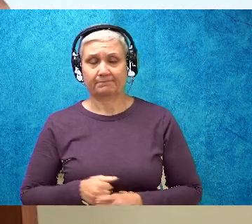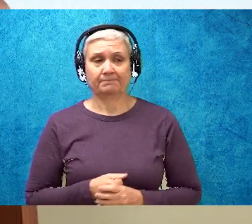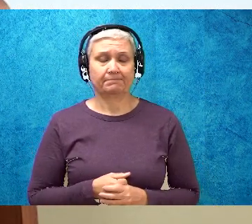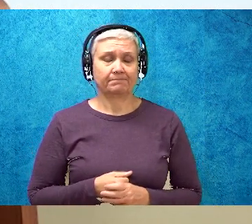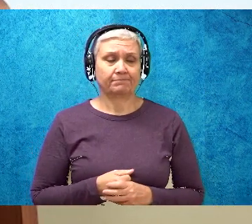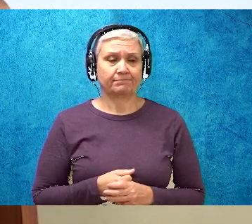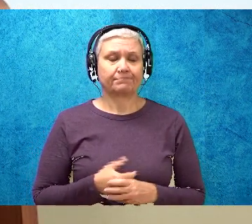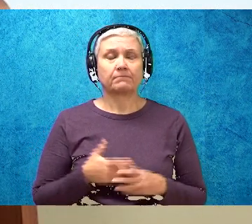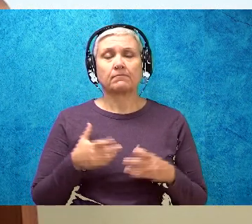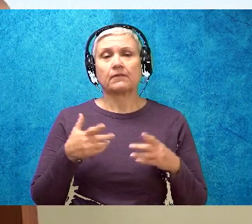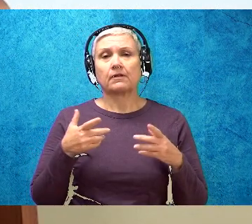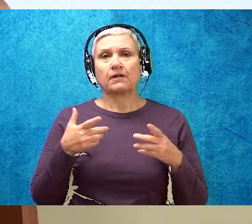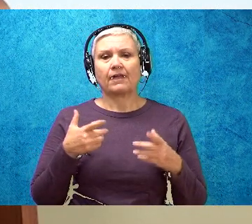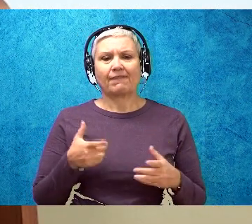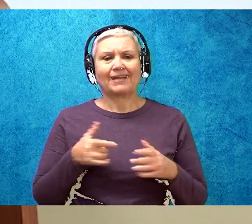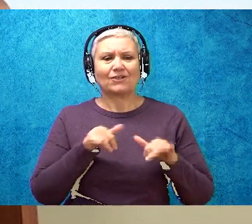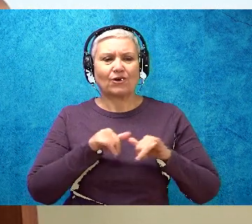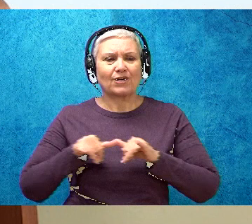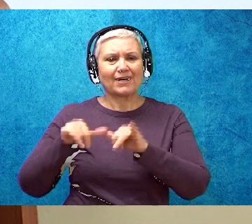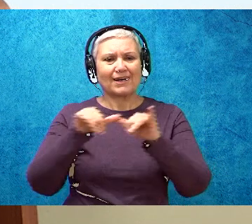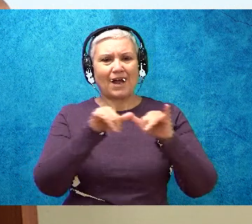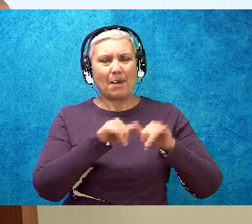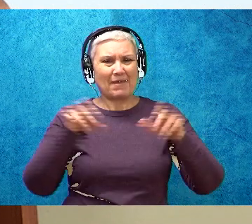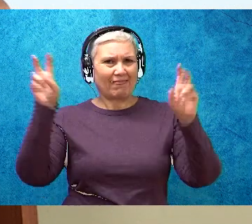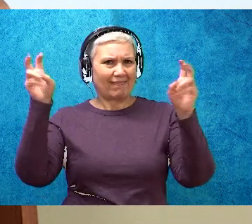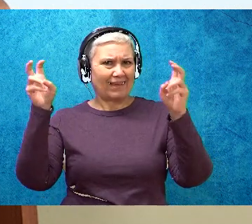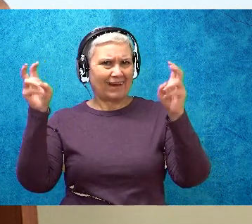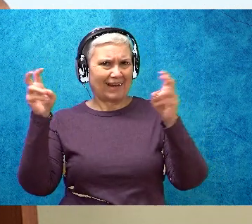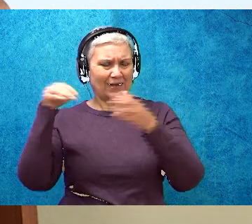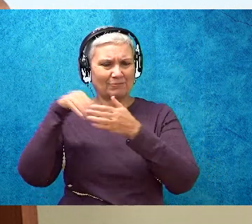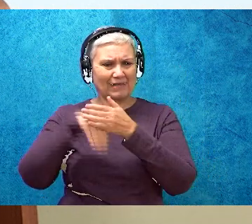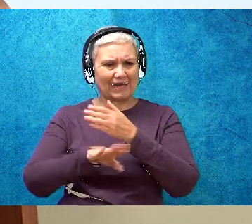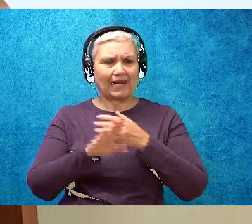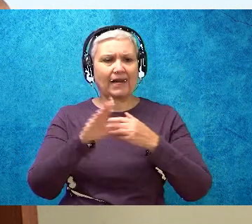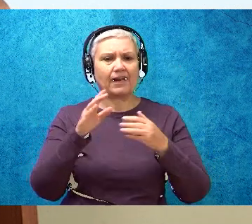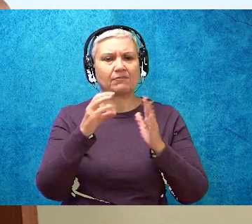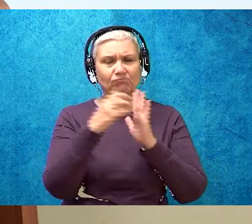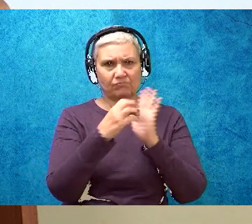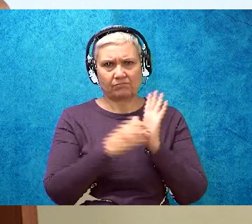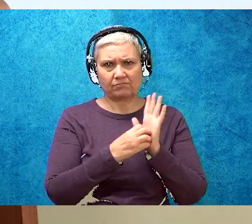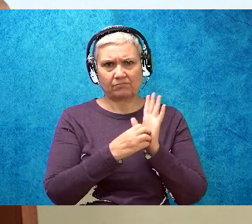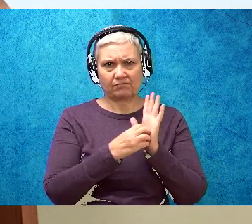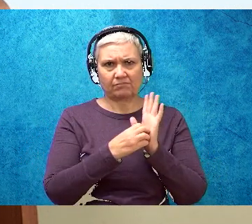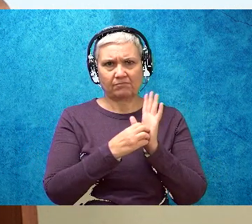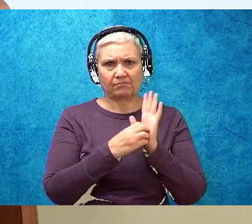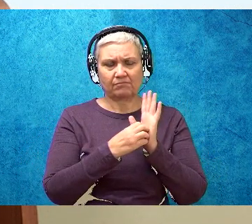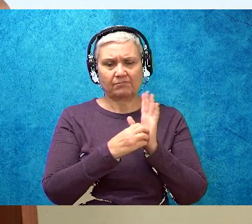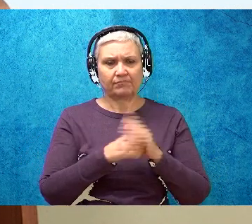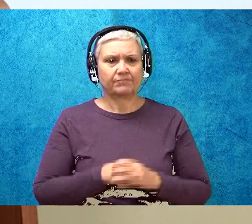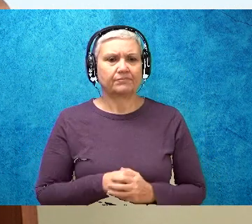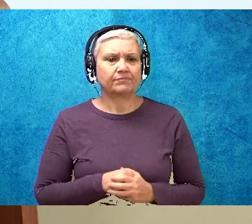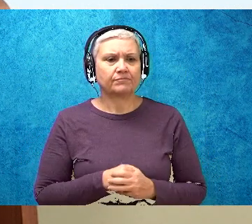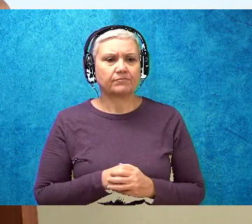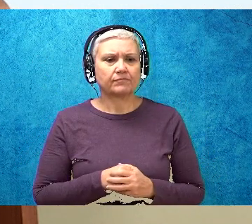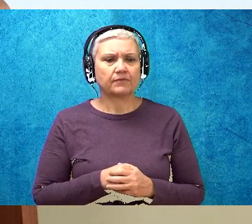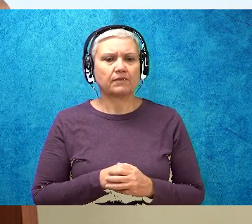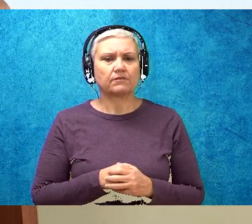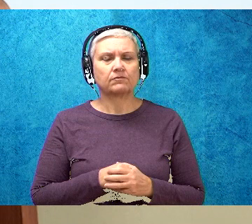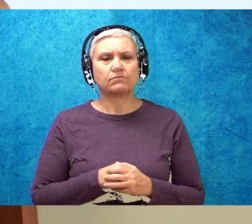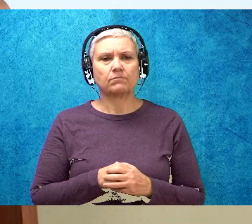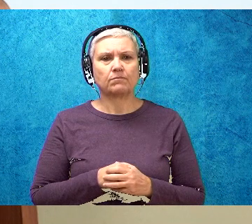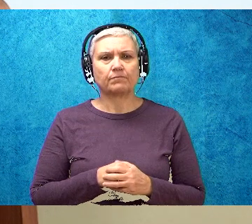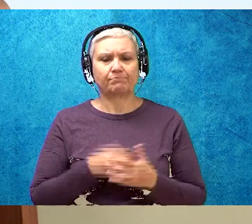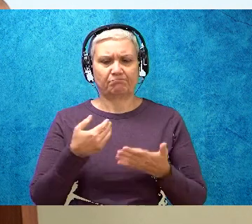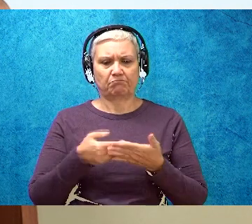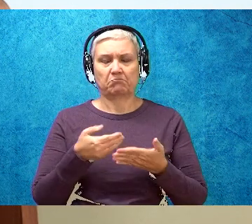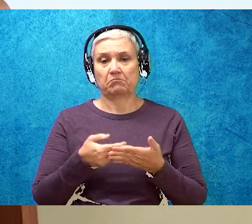common themes that are in text, what you guys need to know that it's more about than just a simple topic. So